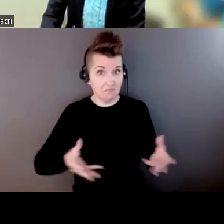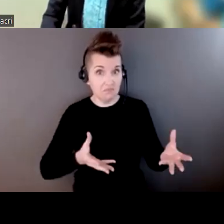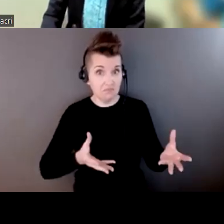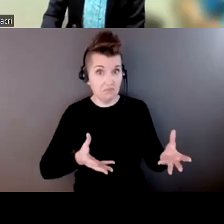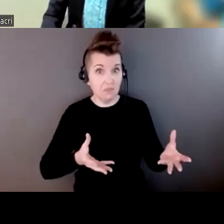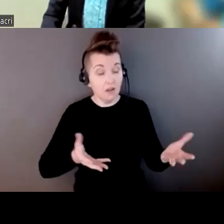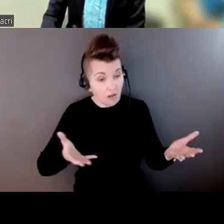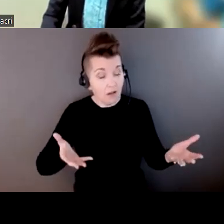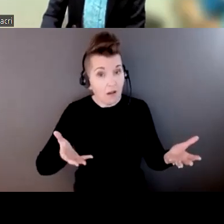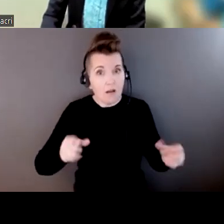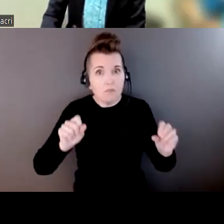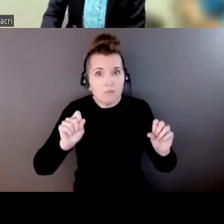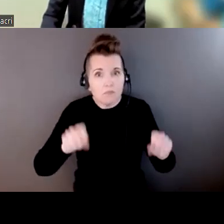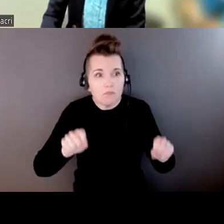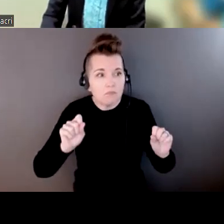prevent